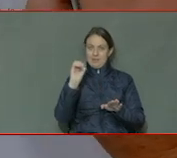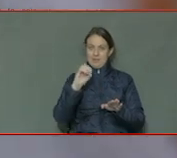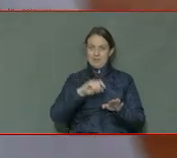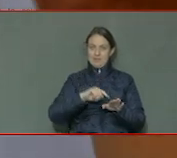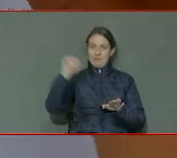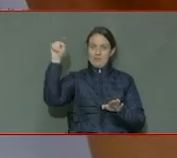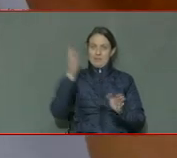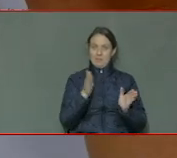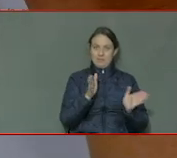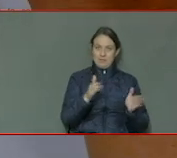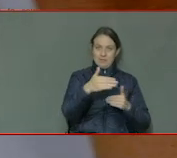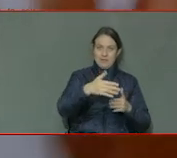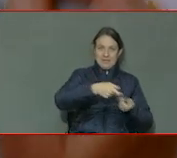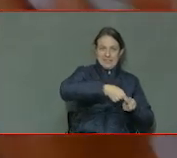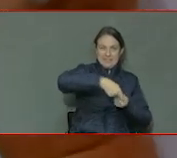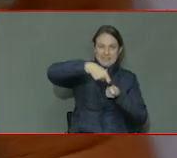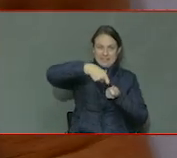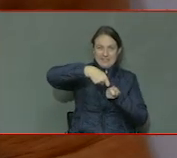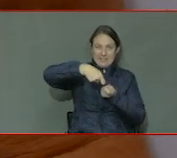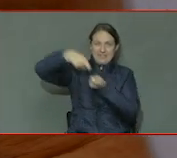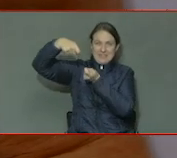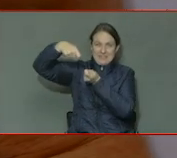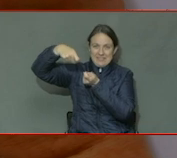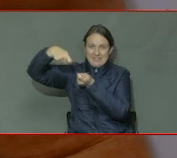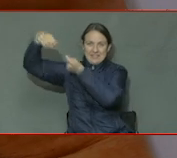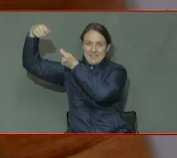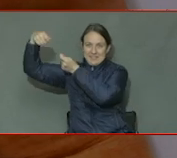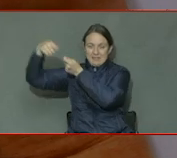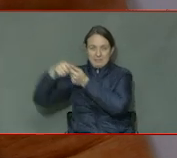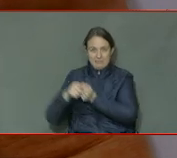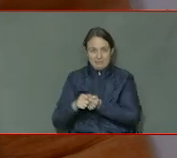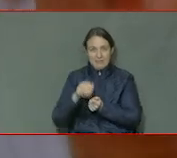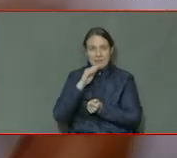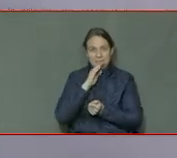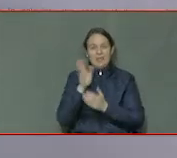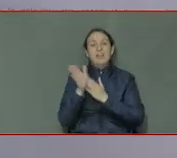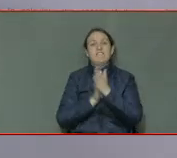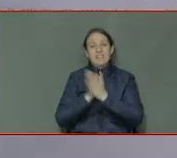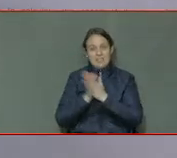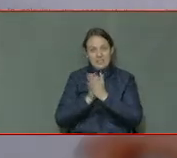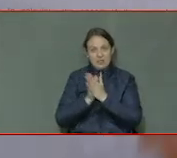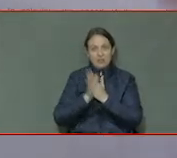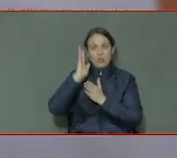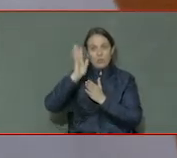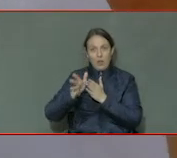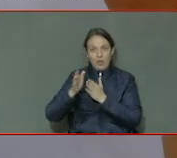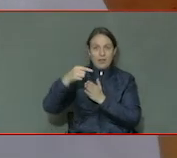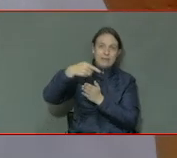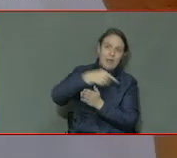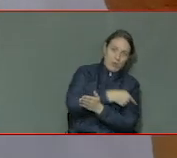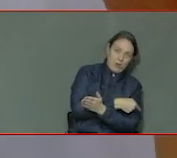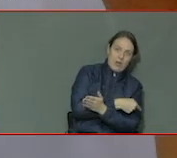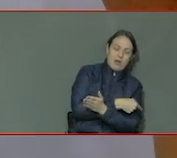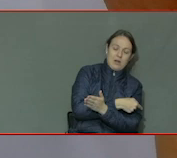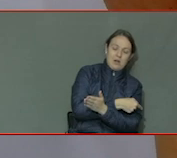box is pulled up. Okay, so if the box is pulled up, then I know friction is downhill. And it's